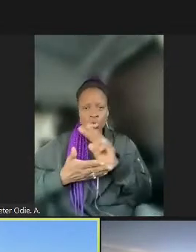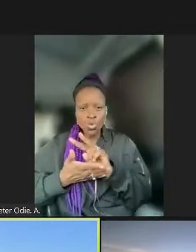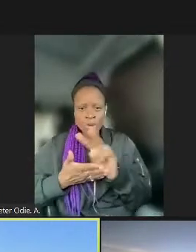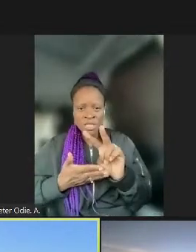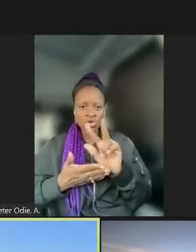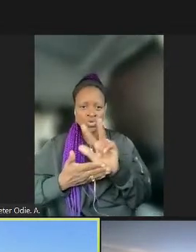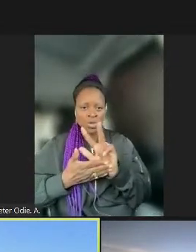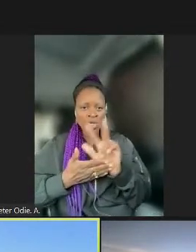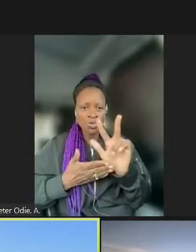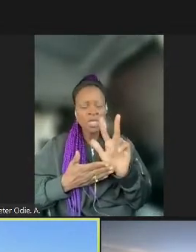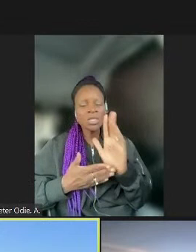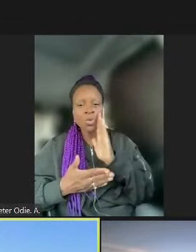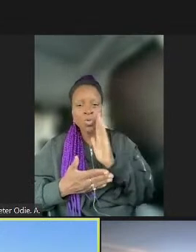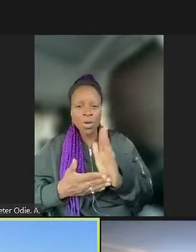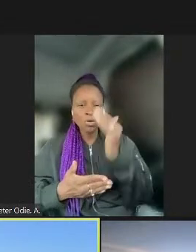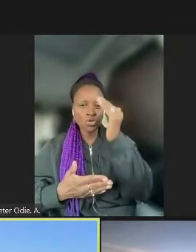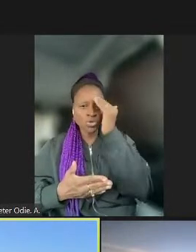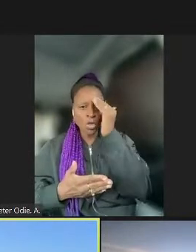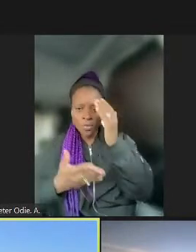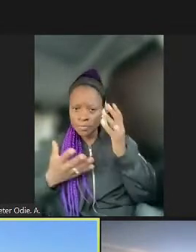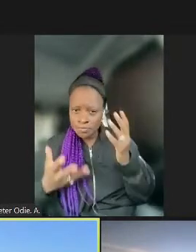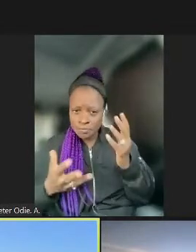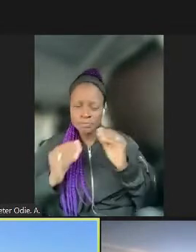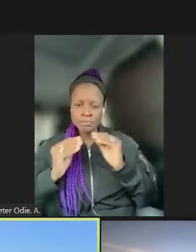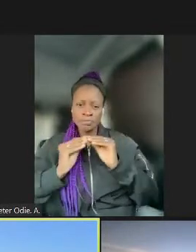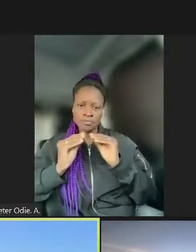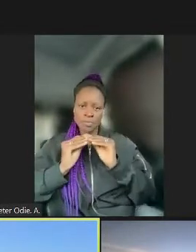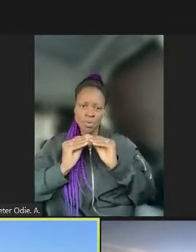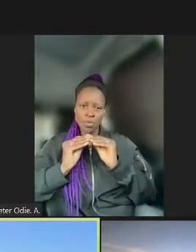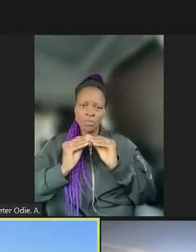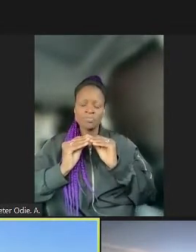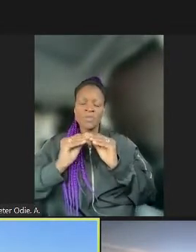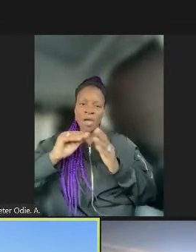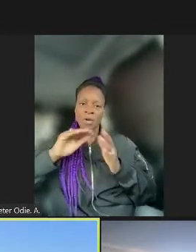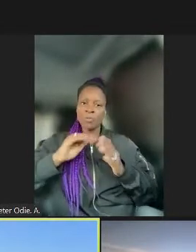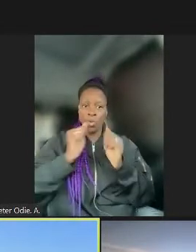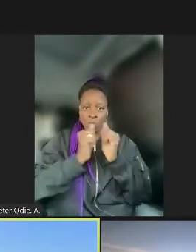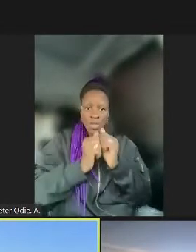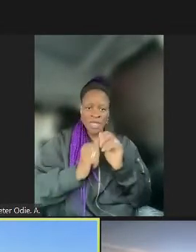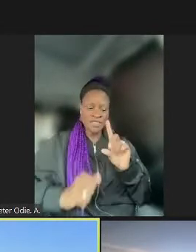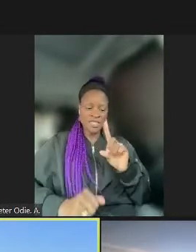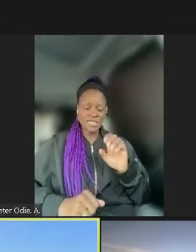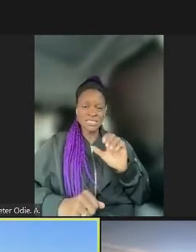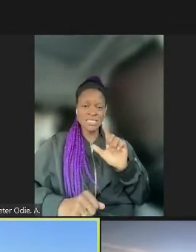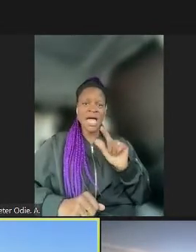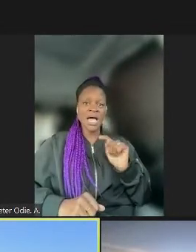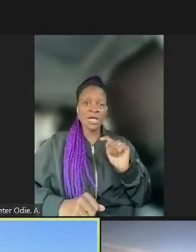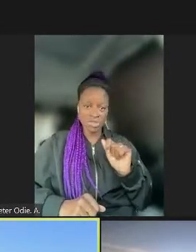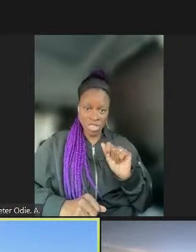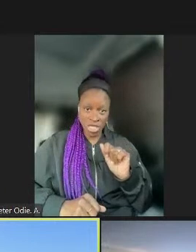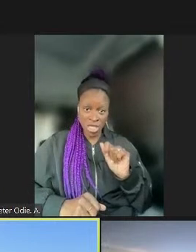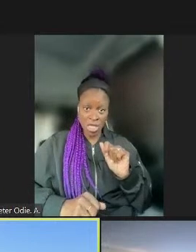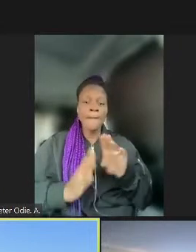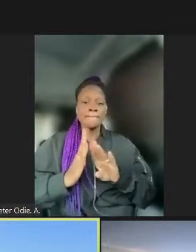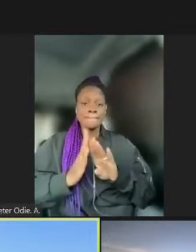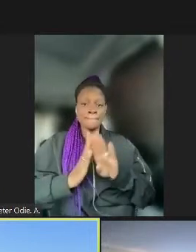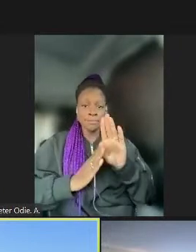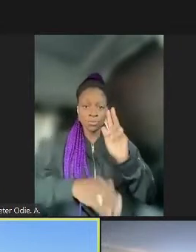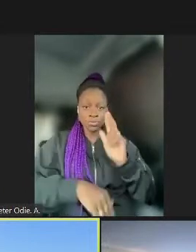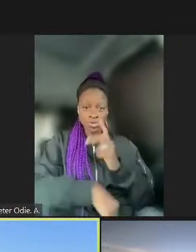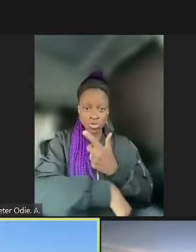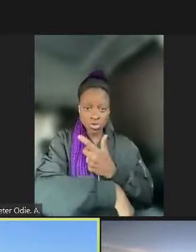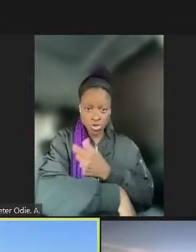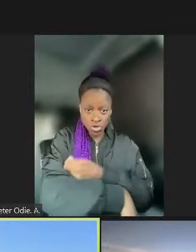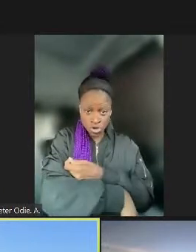know is that in the past, as in with the Delta variant, a booster seemed to bolster different parts of the